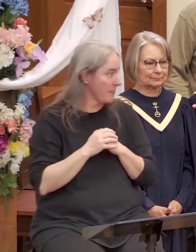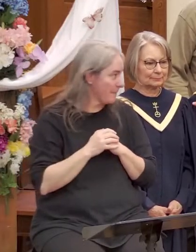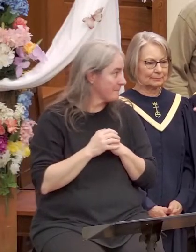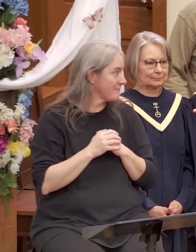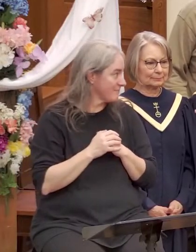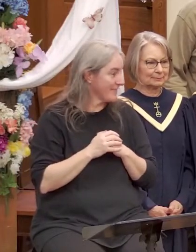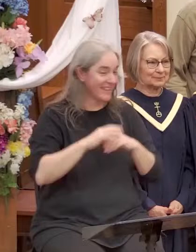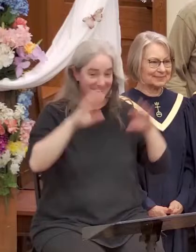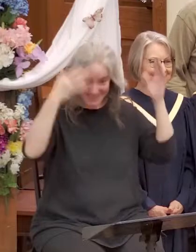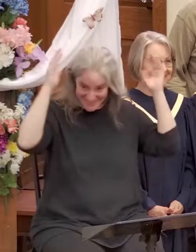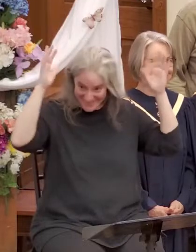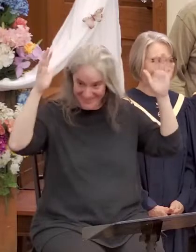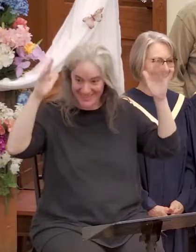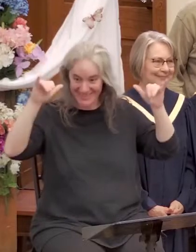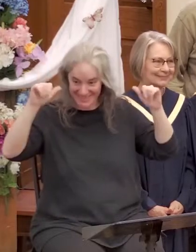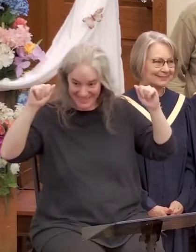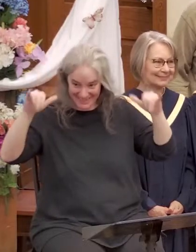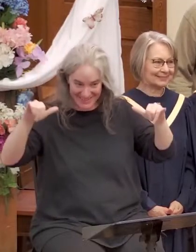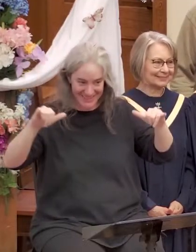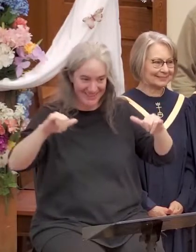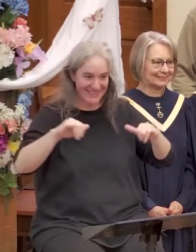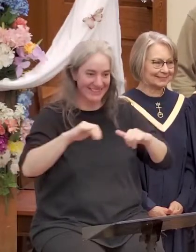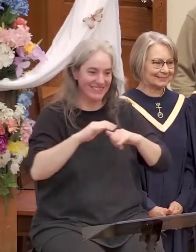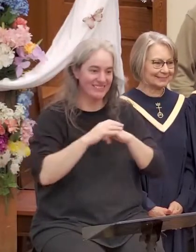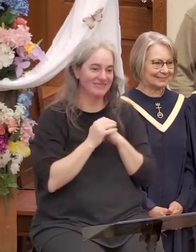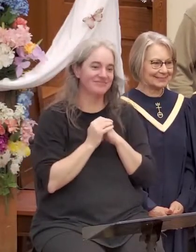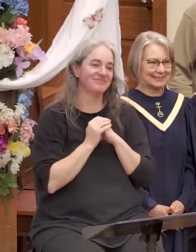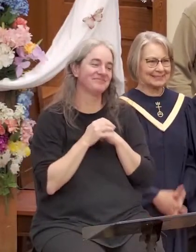Yay! All right.